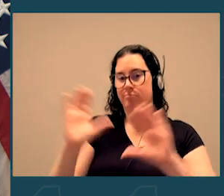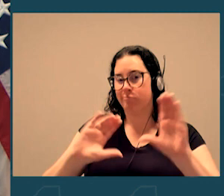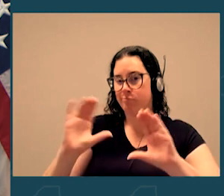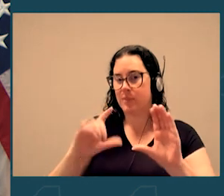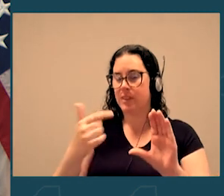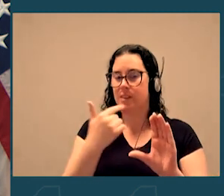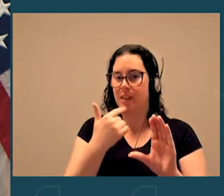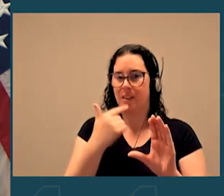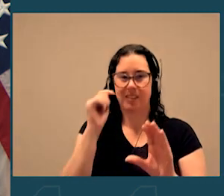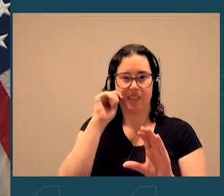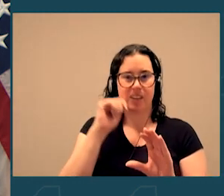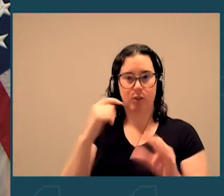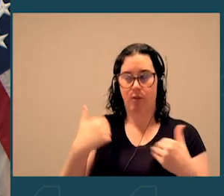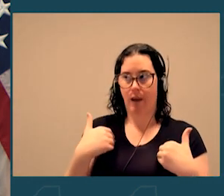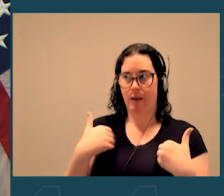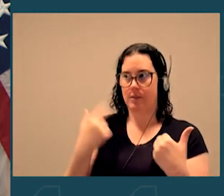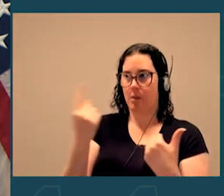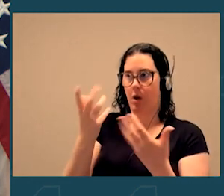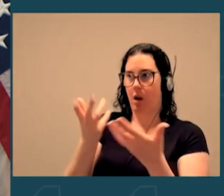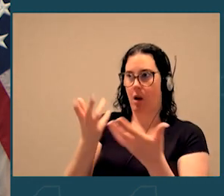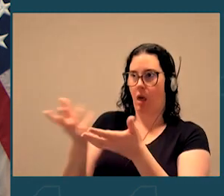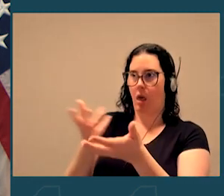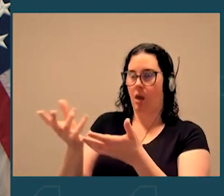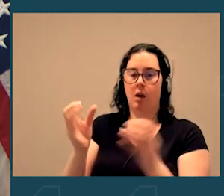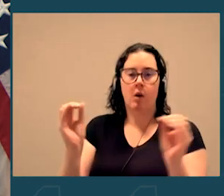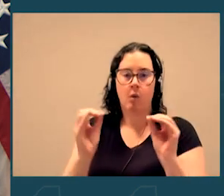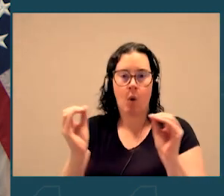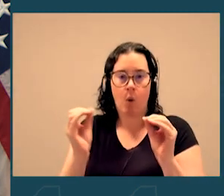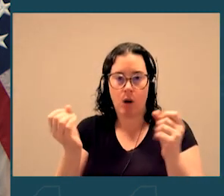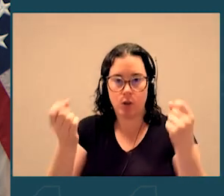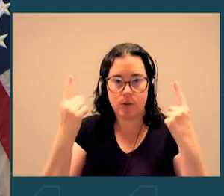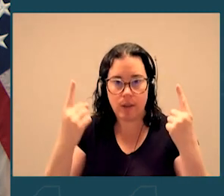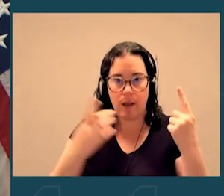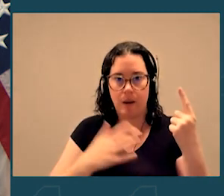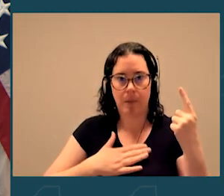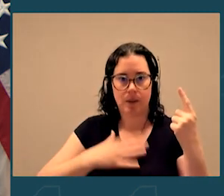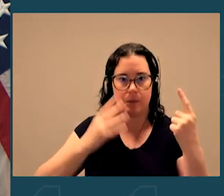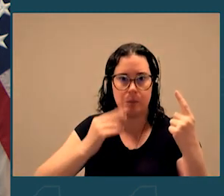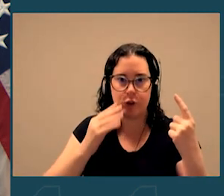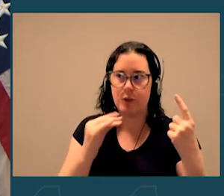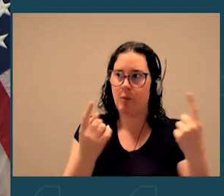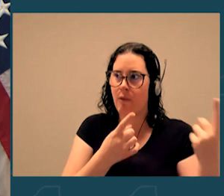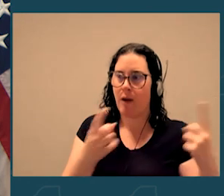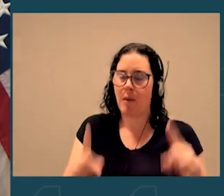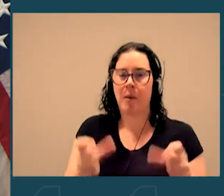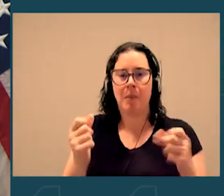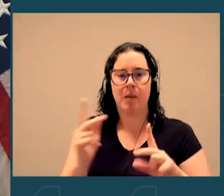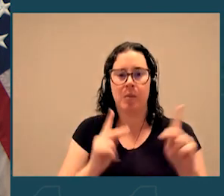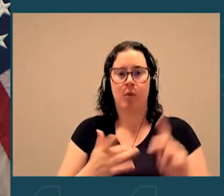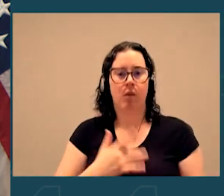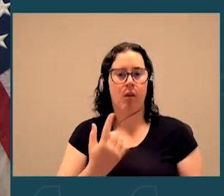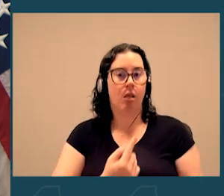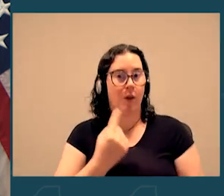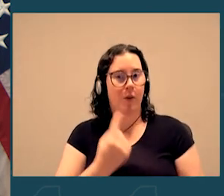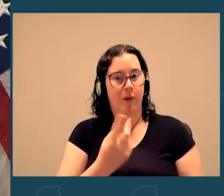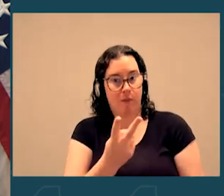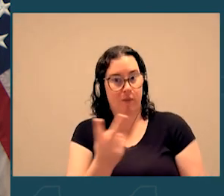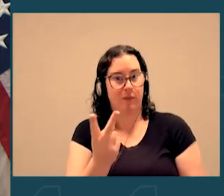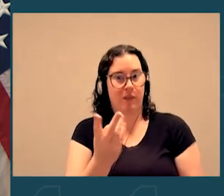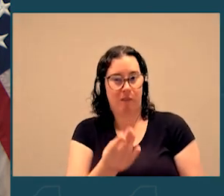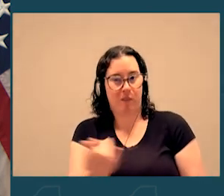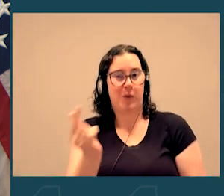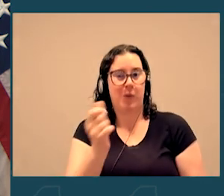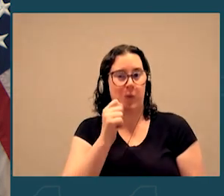talk to. Nobody understood what we were going through. We kind of went through this alone. And a couple of young women, I was so impressed, said, I kind of